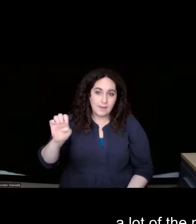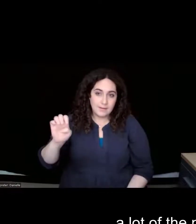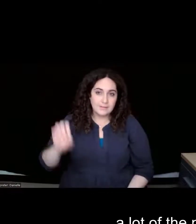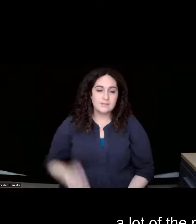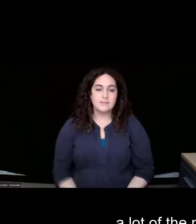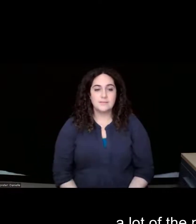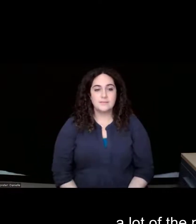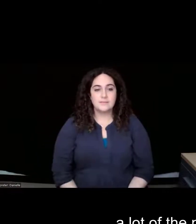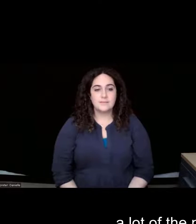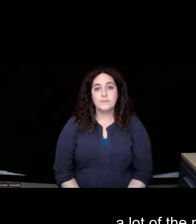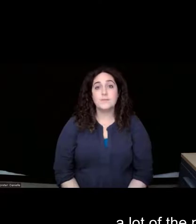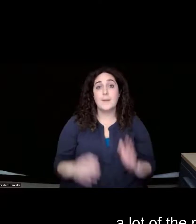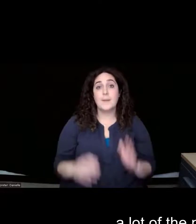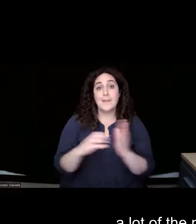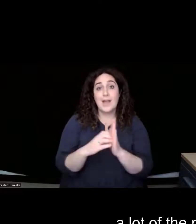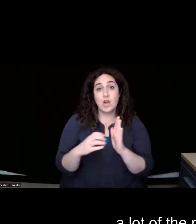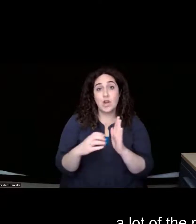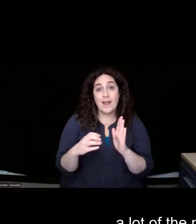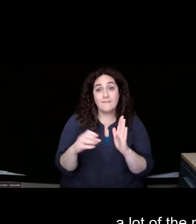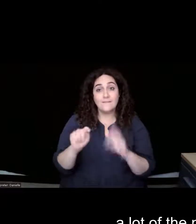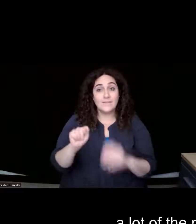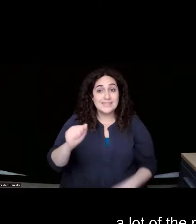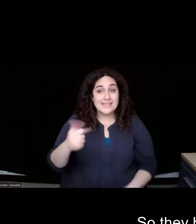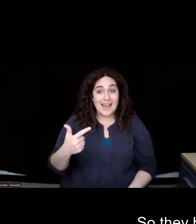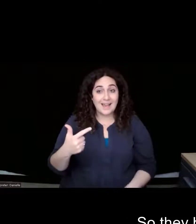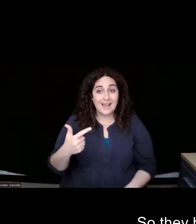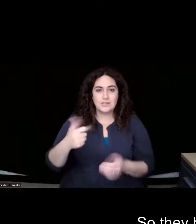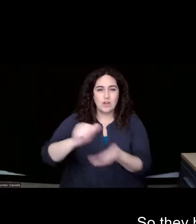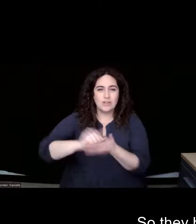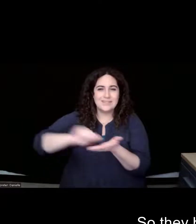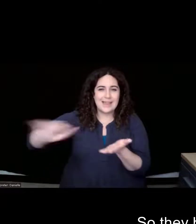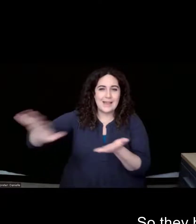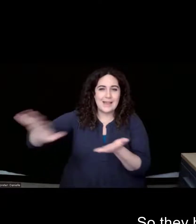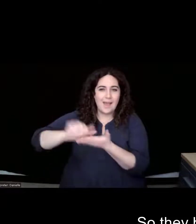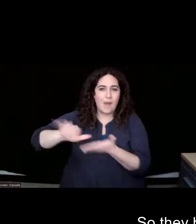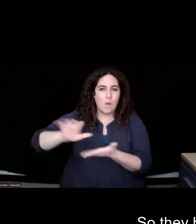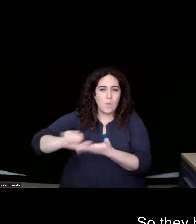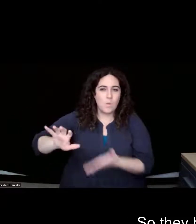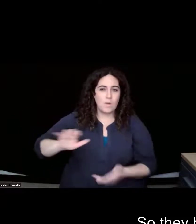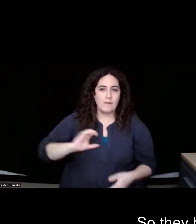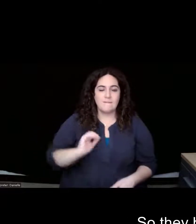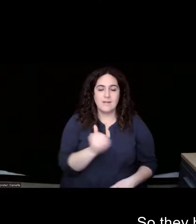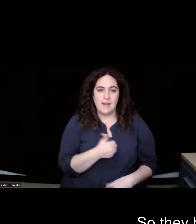paragraph tags are stripped out of our documents, so they become almost